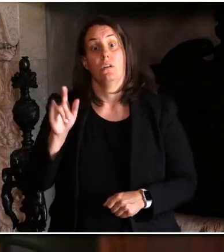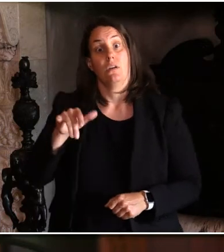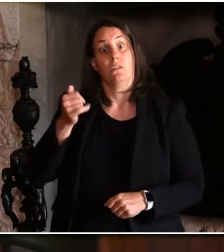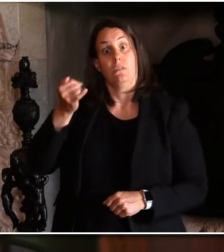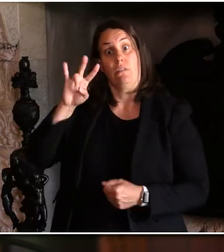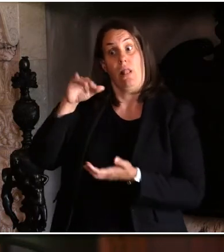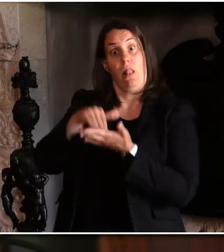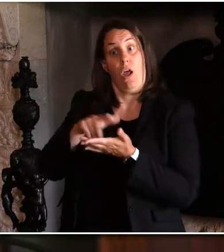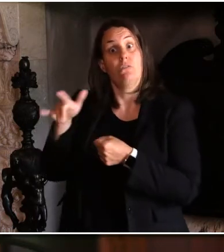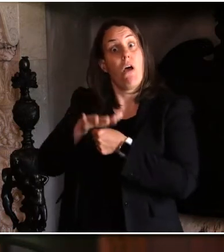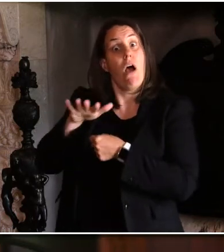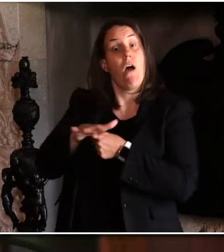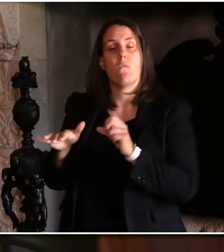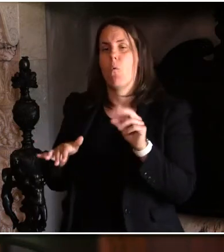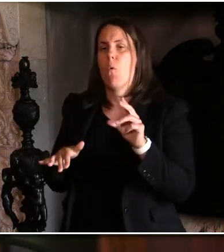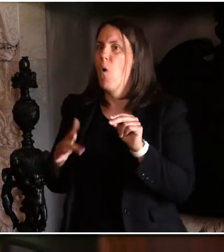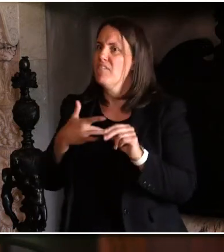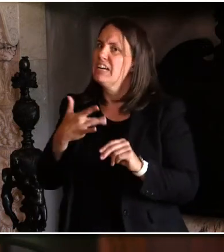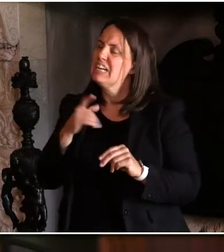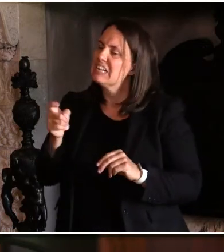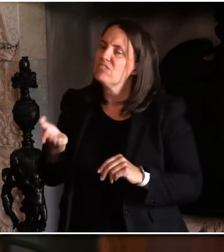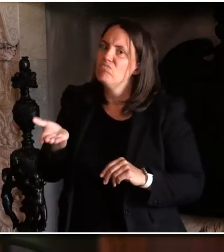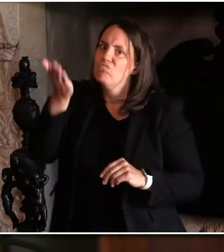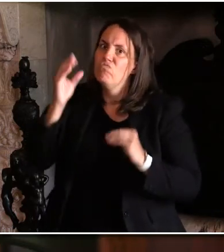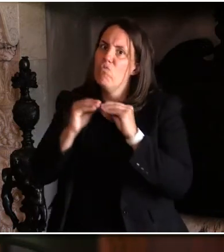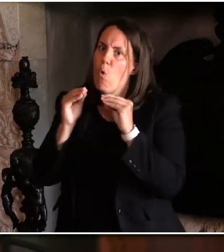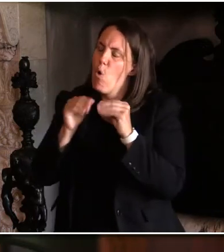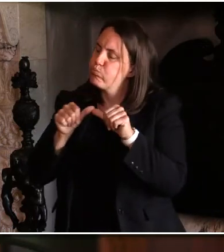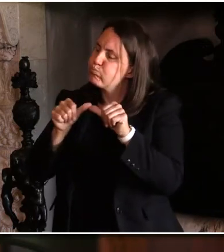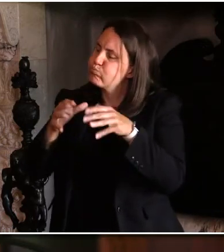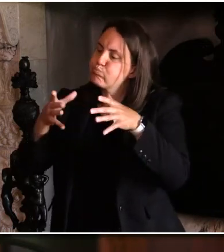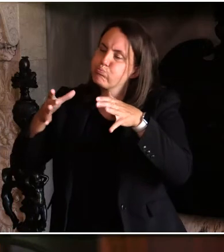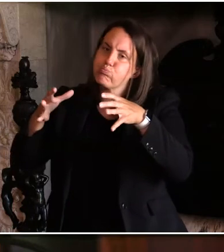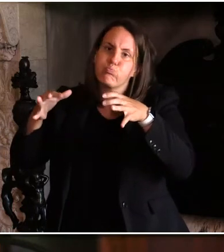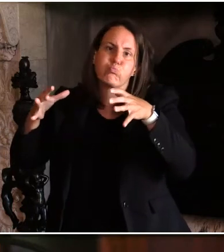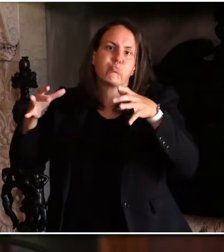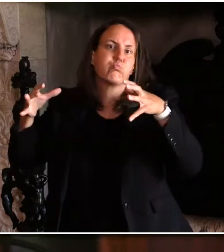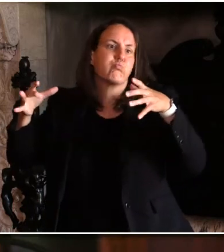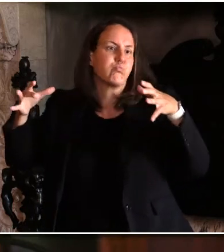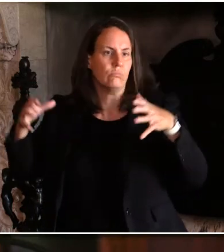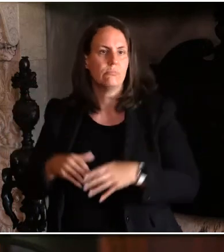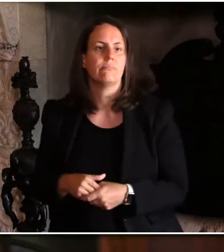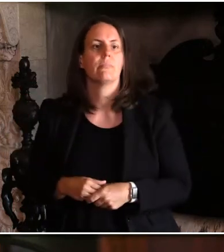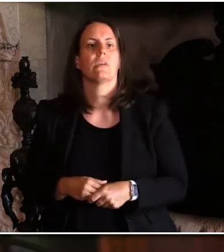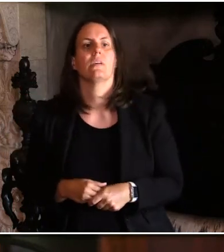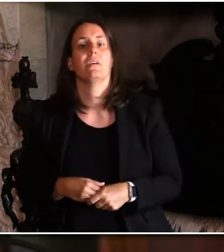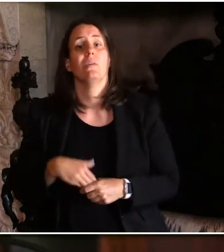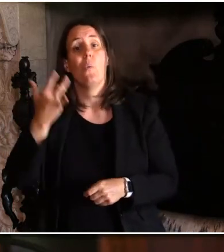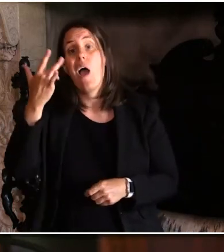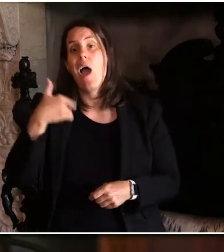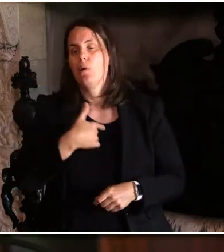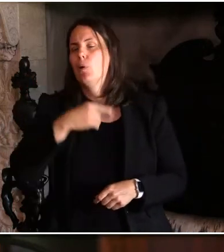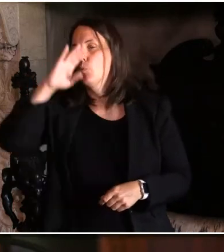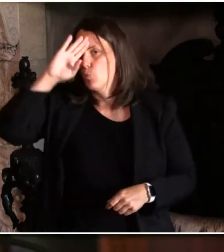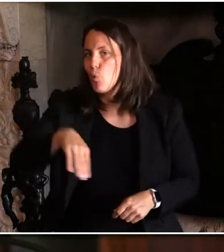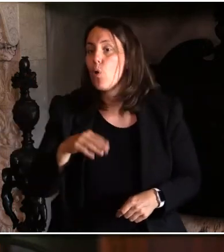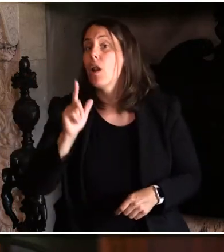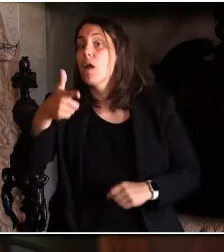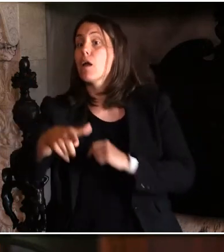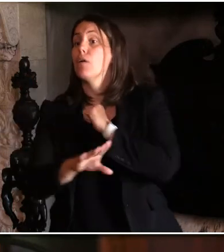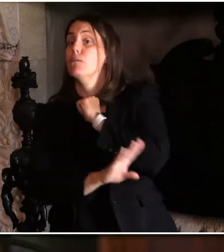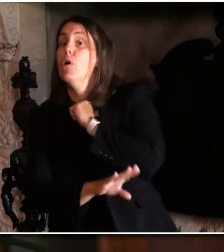to expand so that we can meet increased demand for tests as we get into that respiratory season